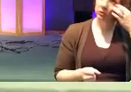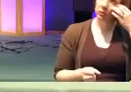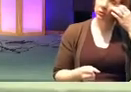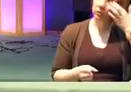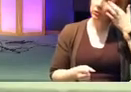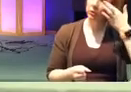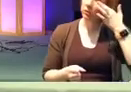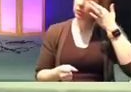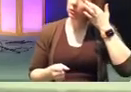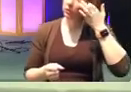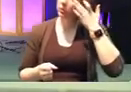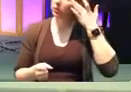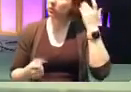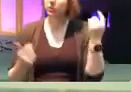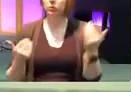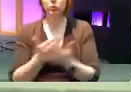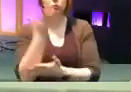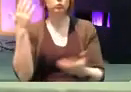a renewed strength.